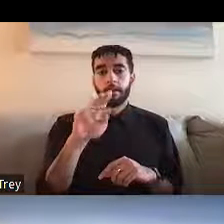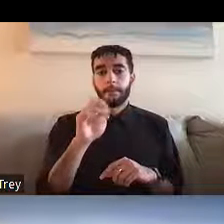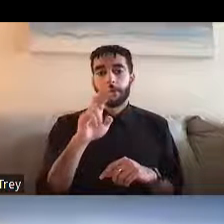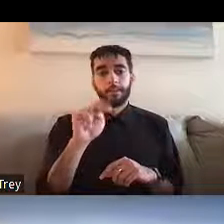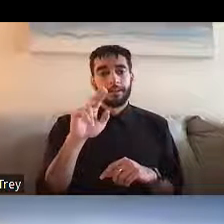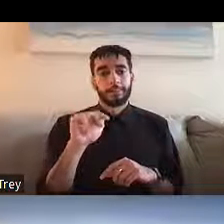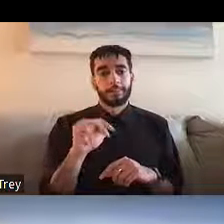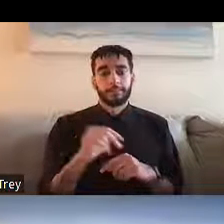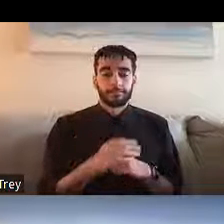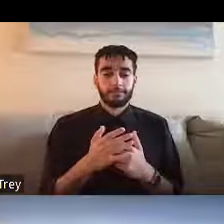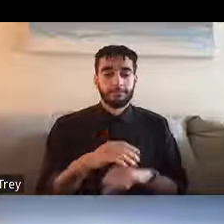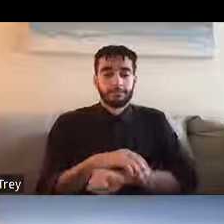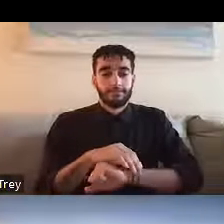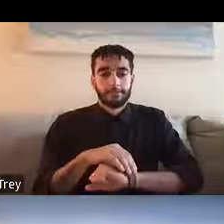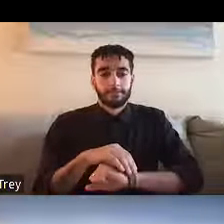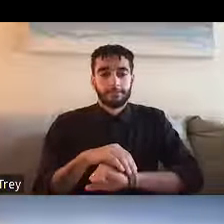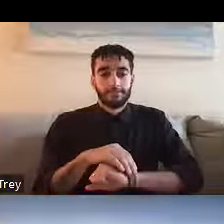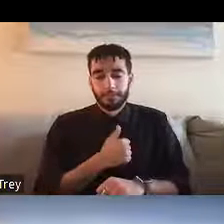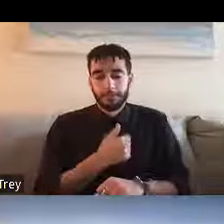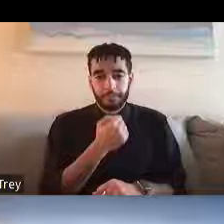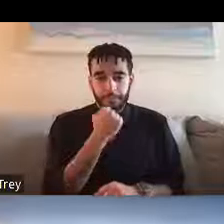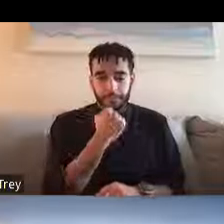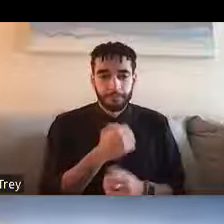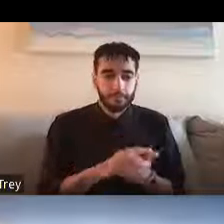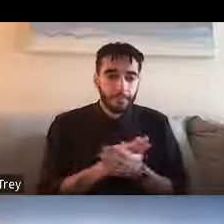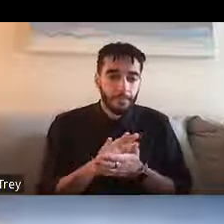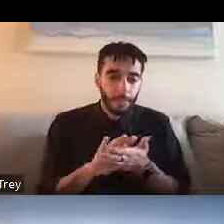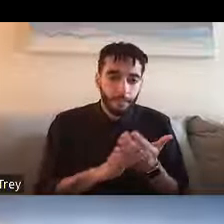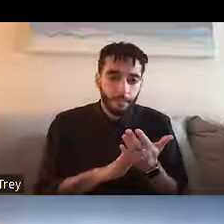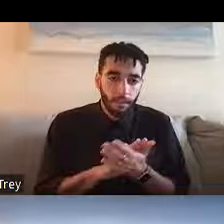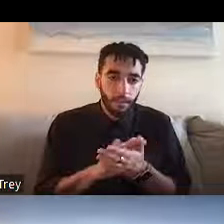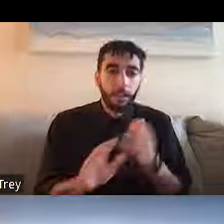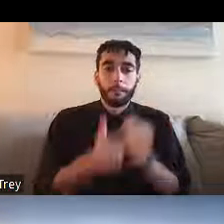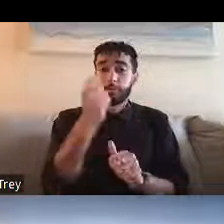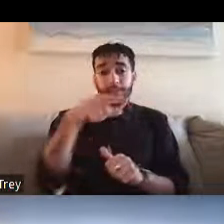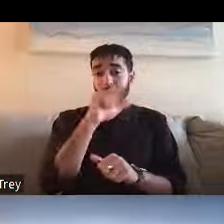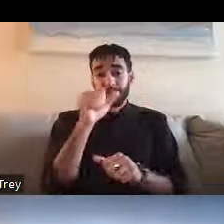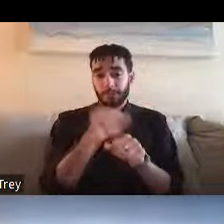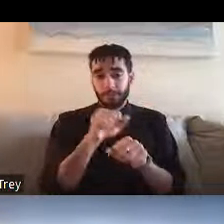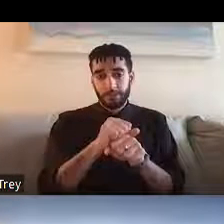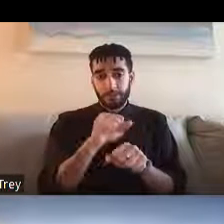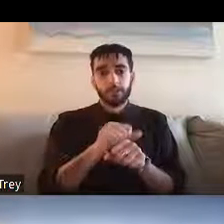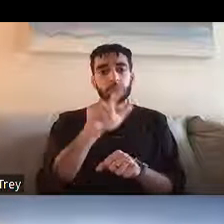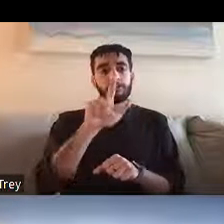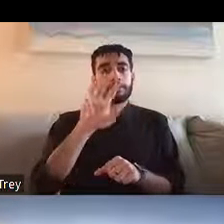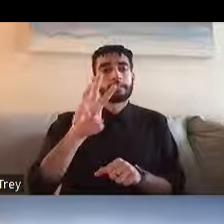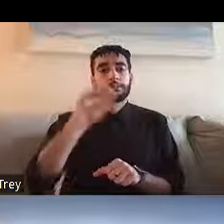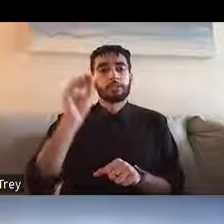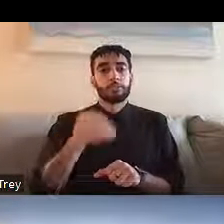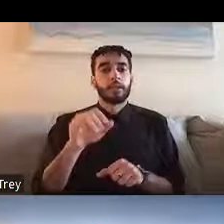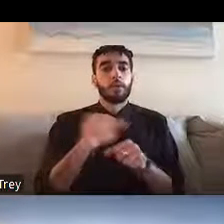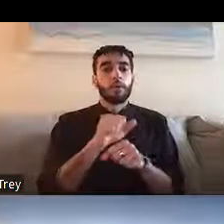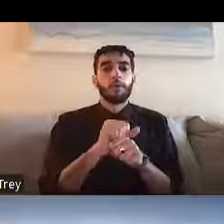On the next slide, some of the characteristics of the caregivers. You see that most of them are not working. There's about 26% that are working full-time and